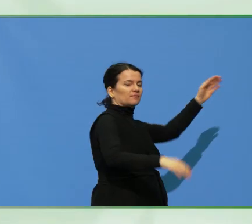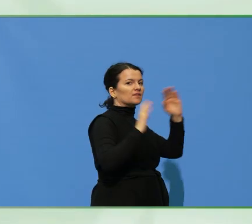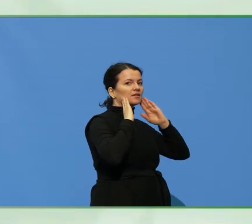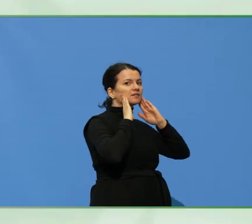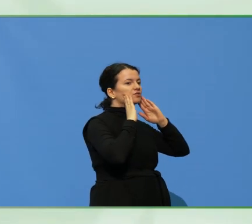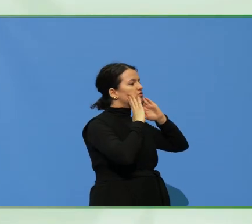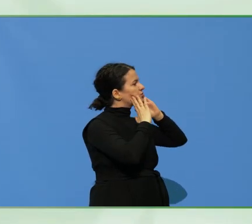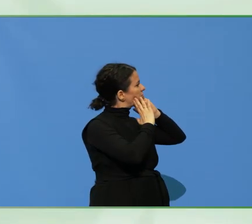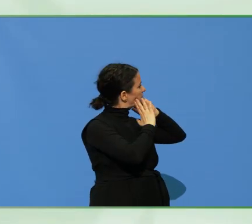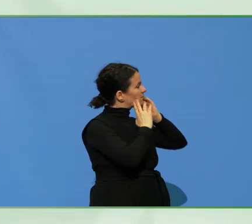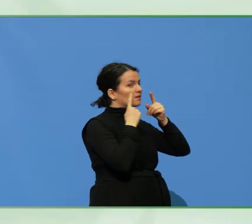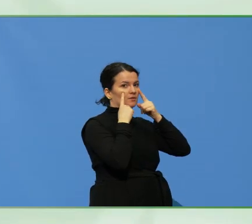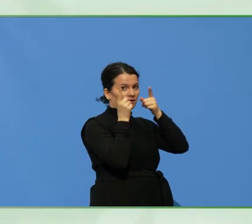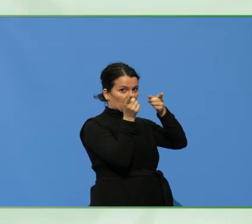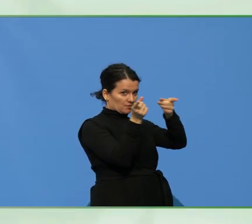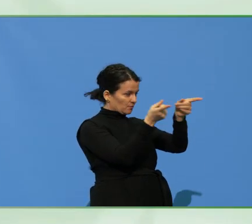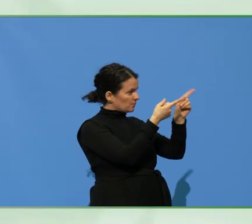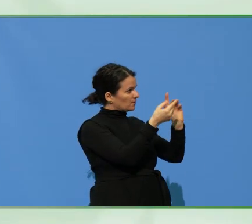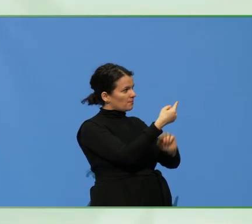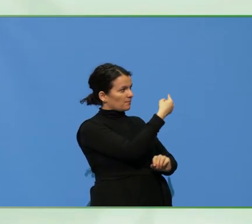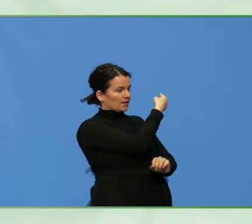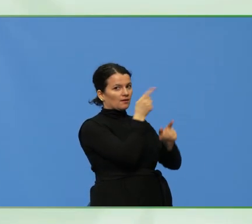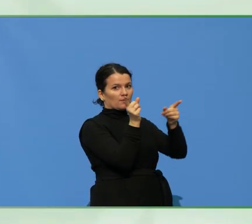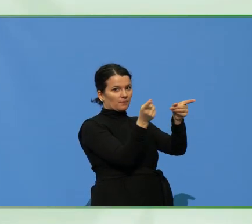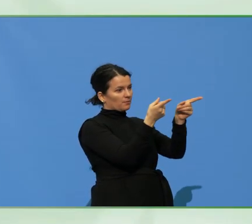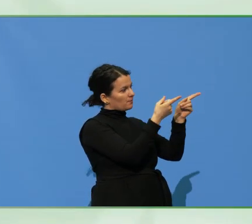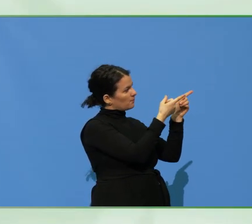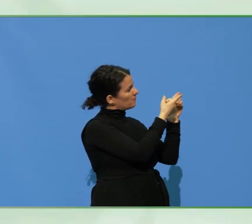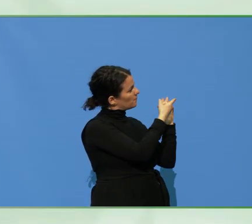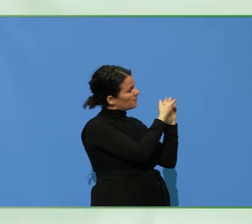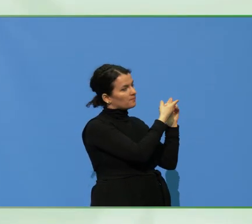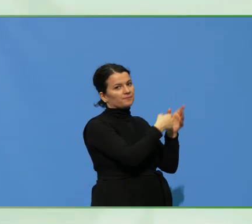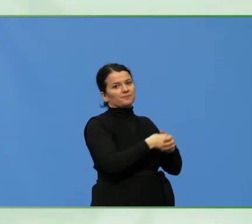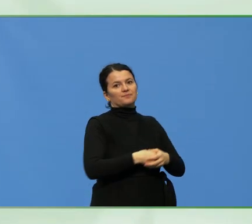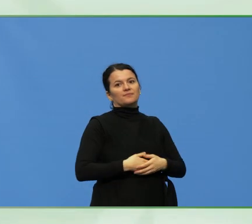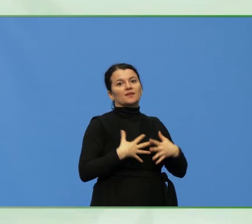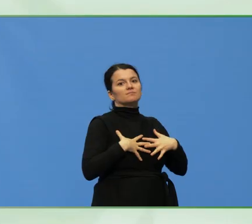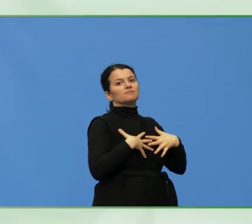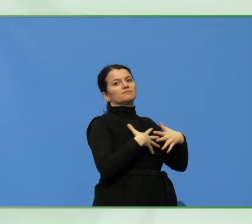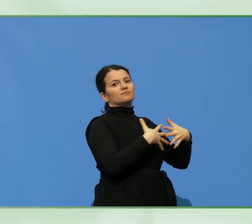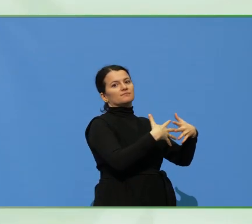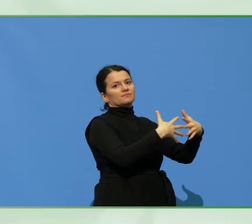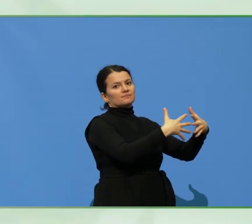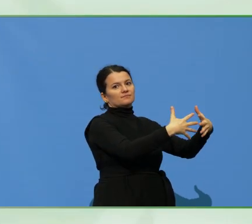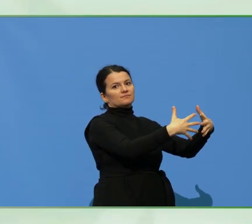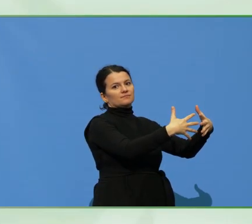room. The gaze can follow and come towards the back of the room. Big breath in